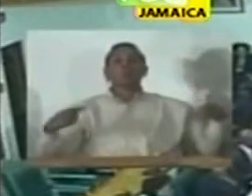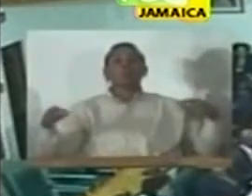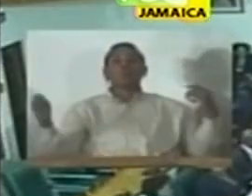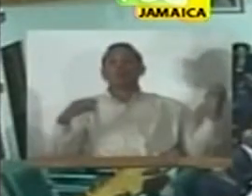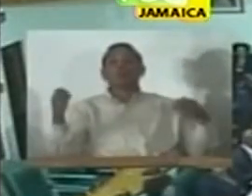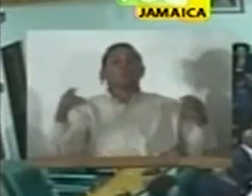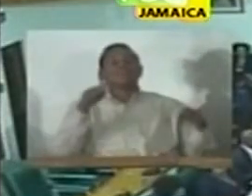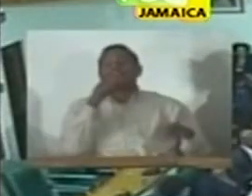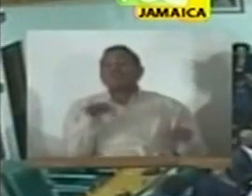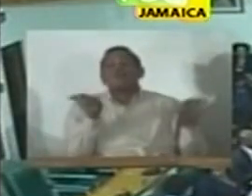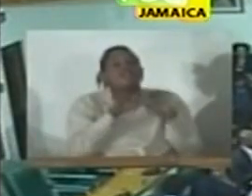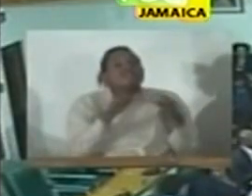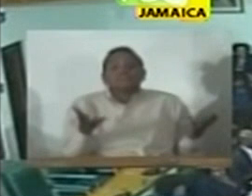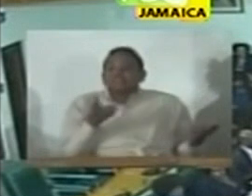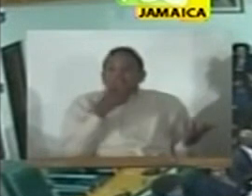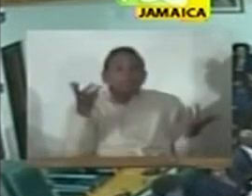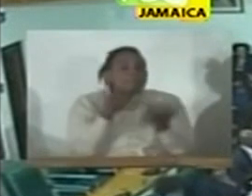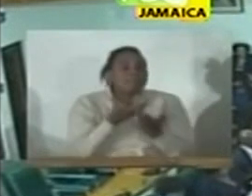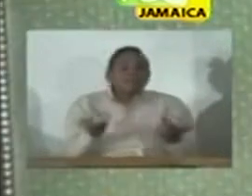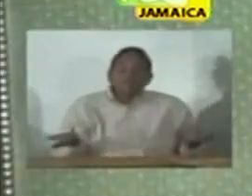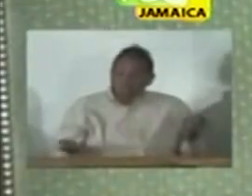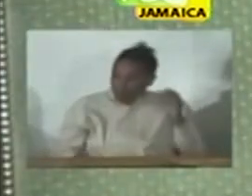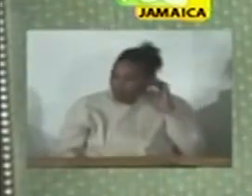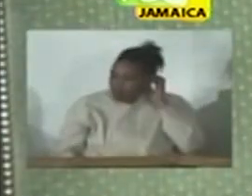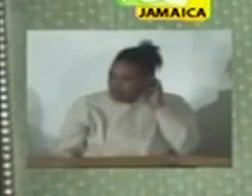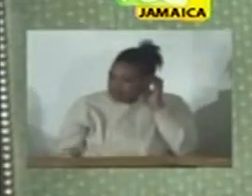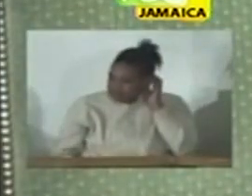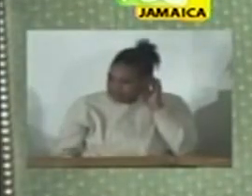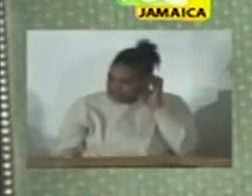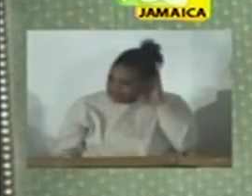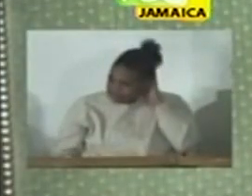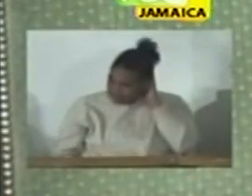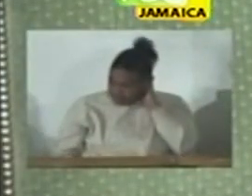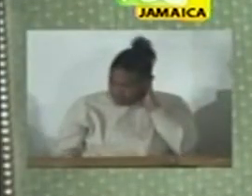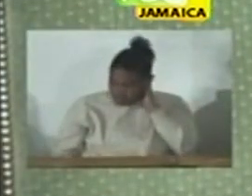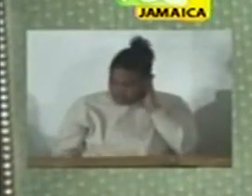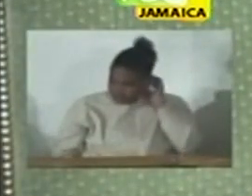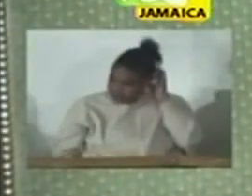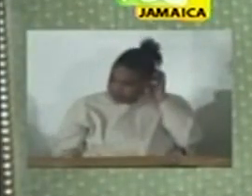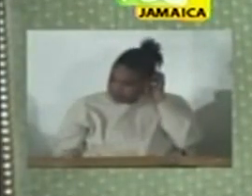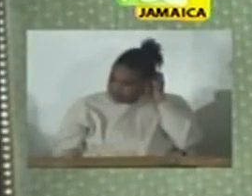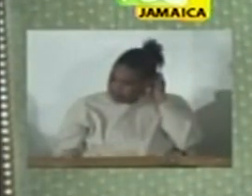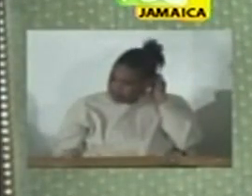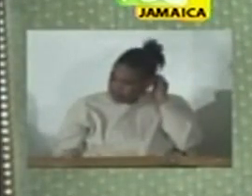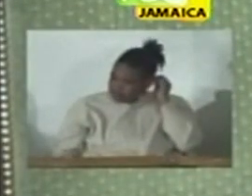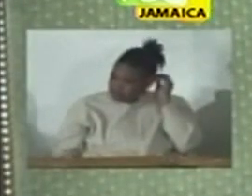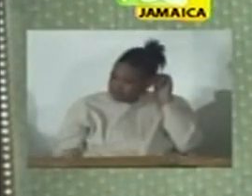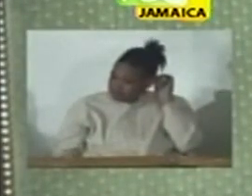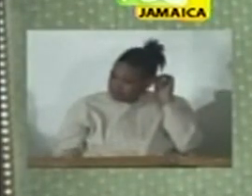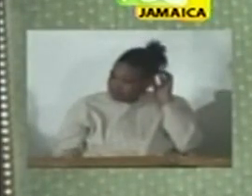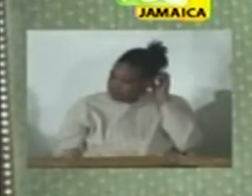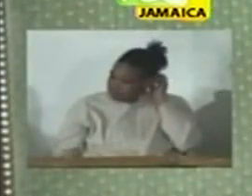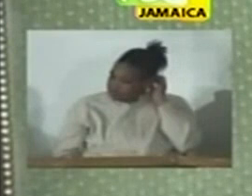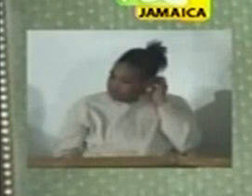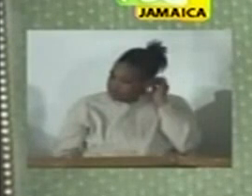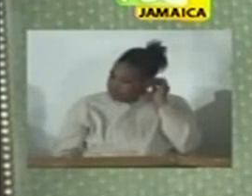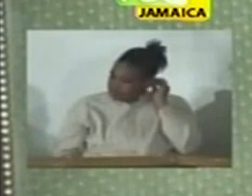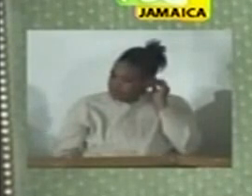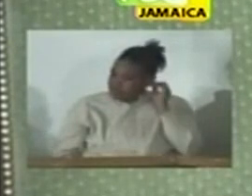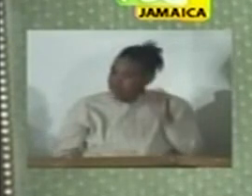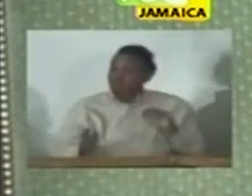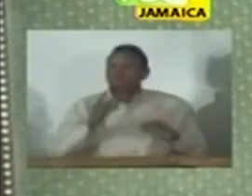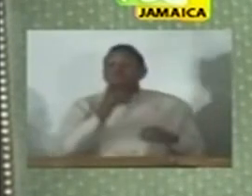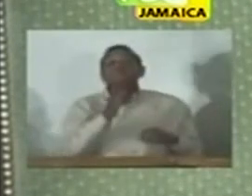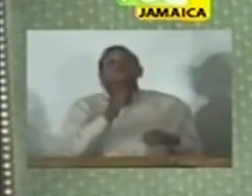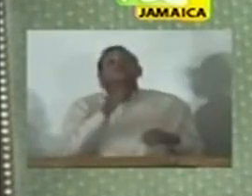relevant. To the best of my recollection of the standing orders, the determination of whether